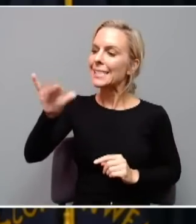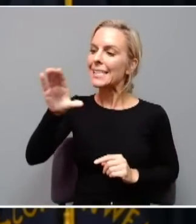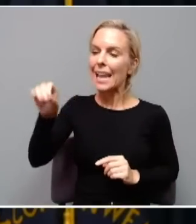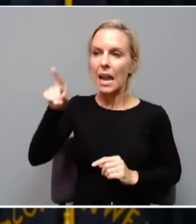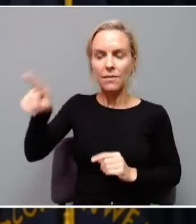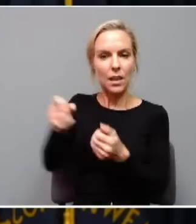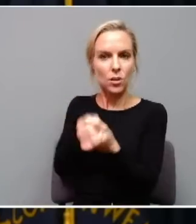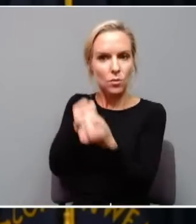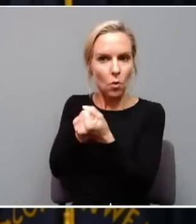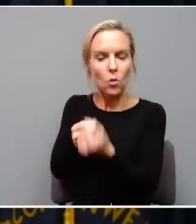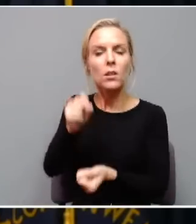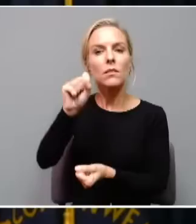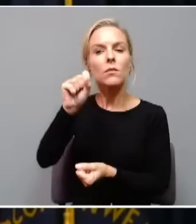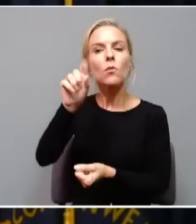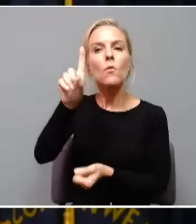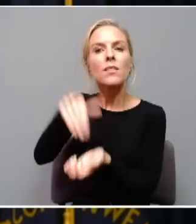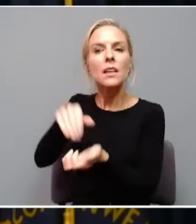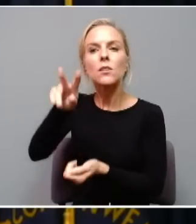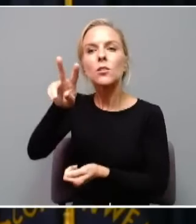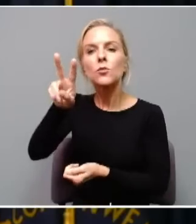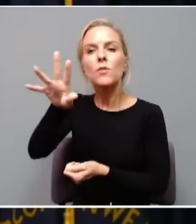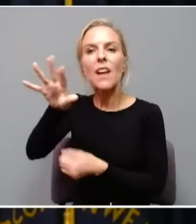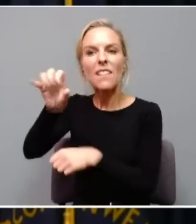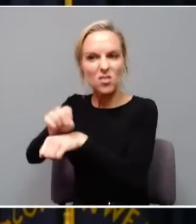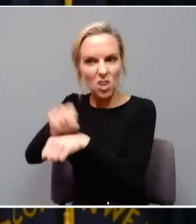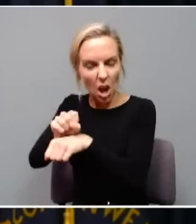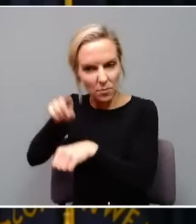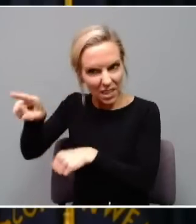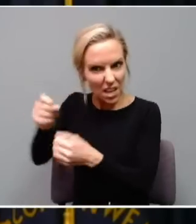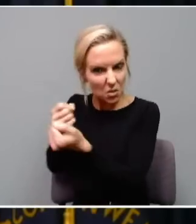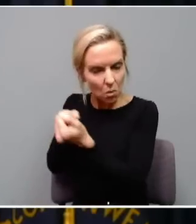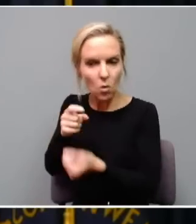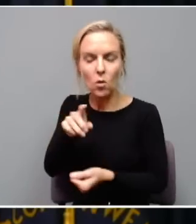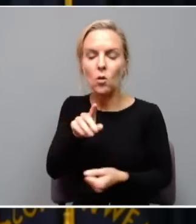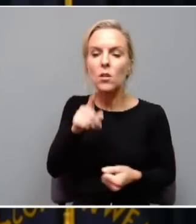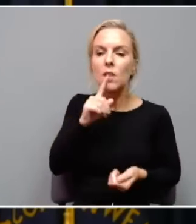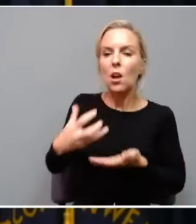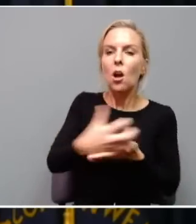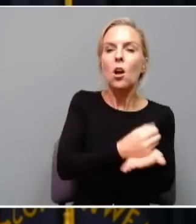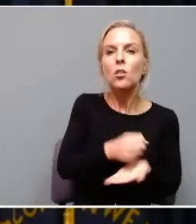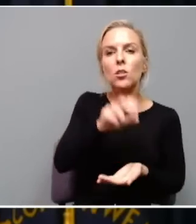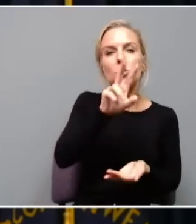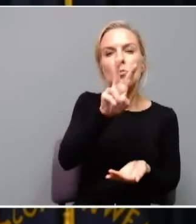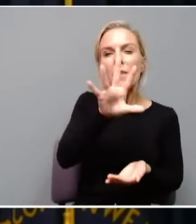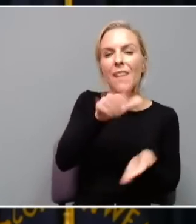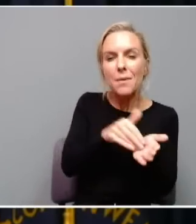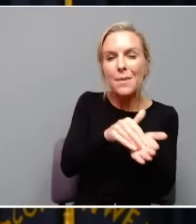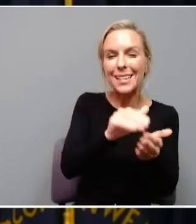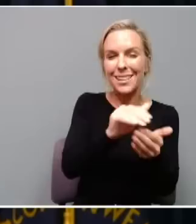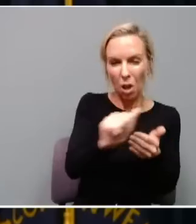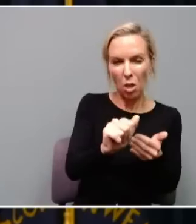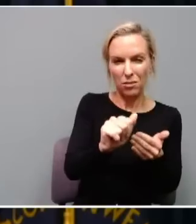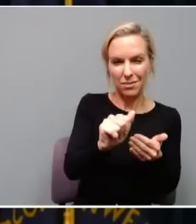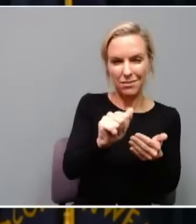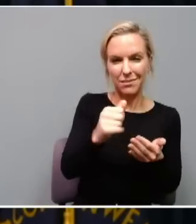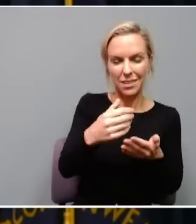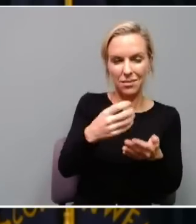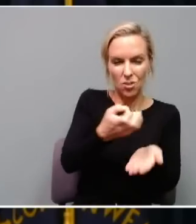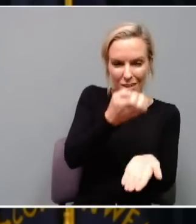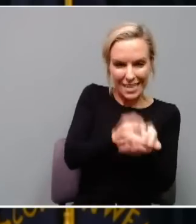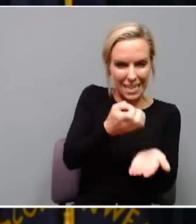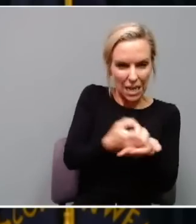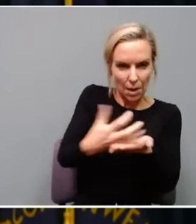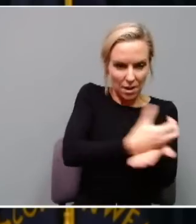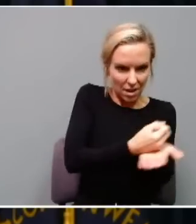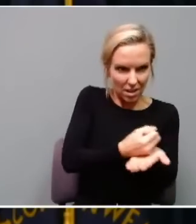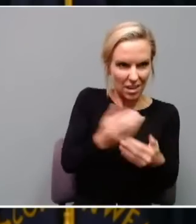1,025 jobs, and it generated $115 million in economic impact in 2020, even in the midst of this